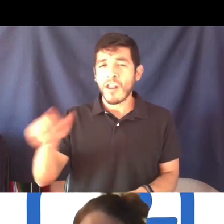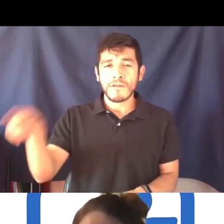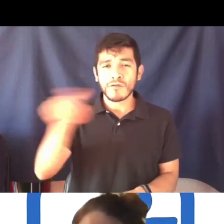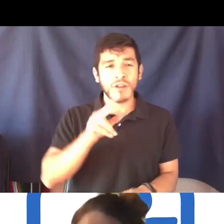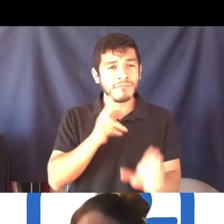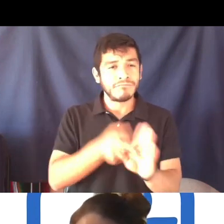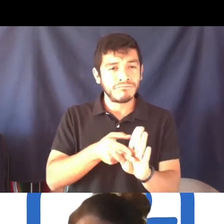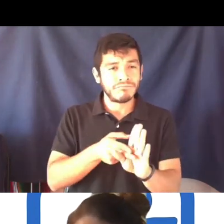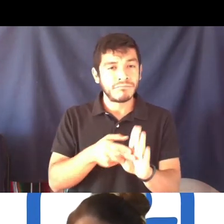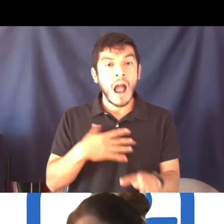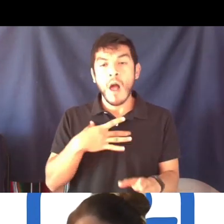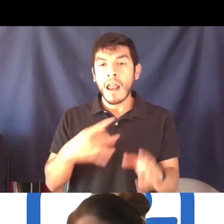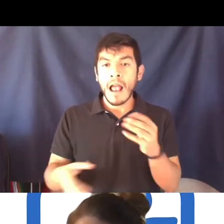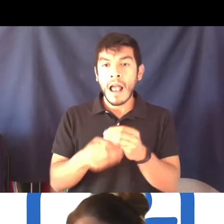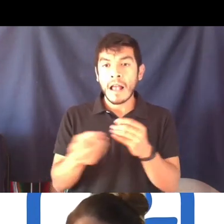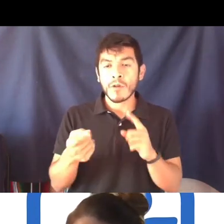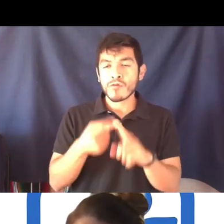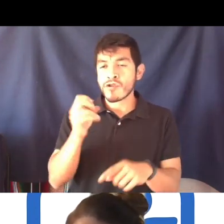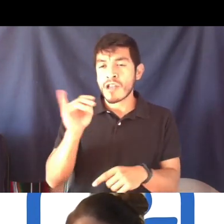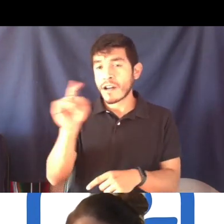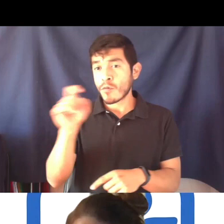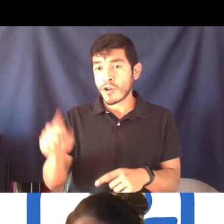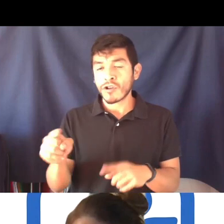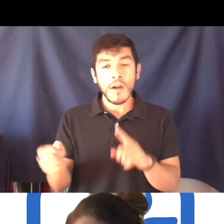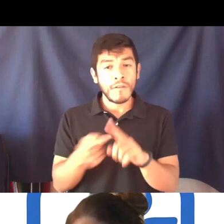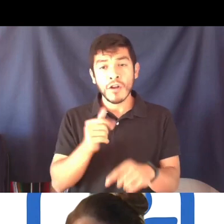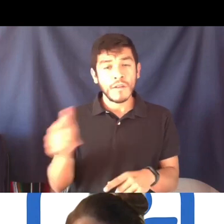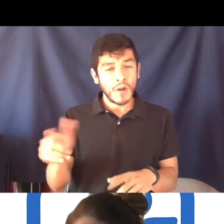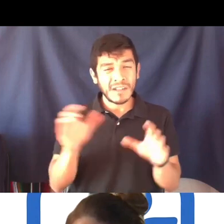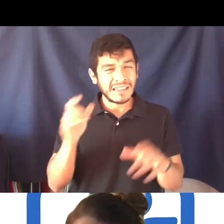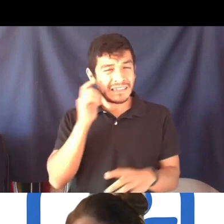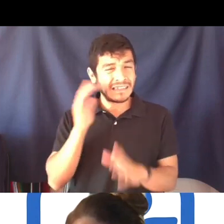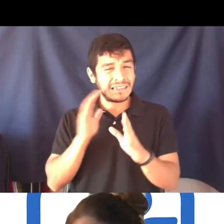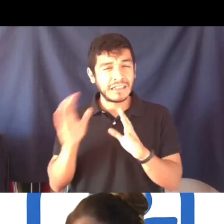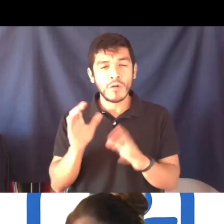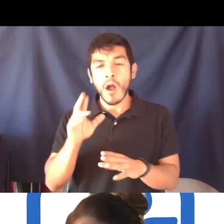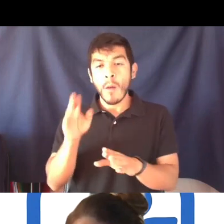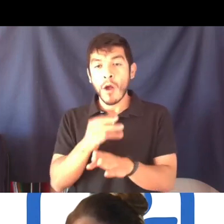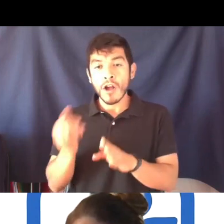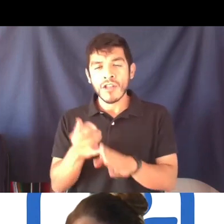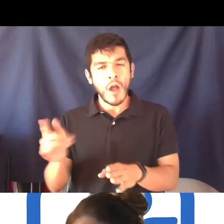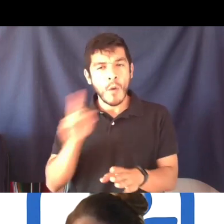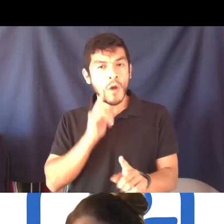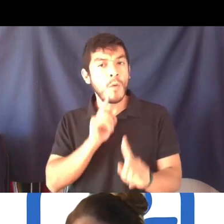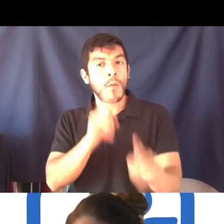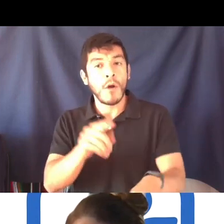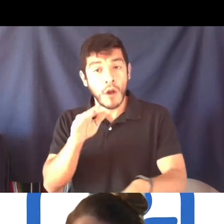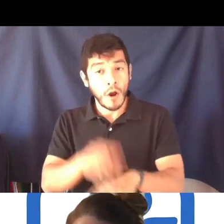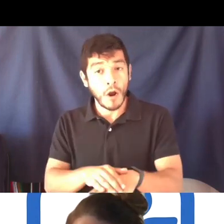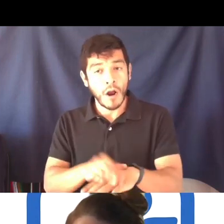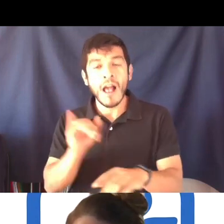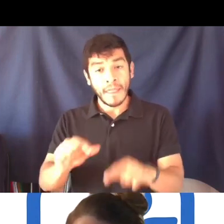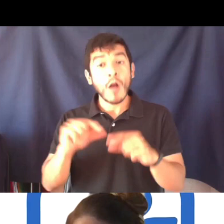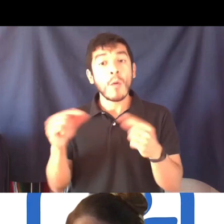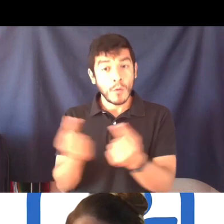question. First of all, we did recently do a project that we were going to be reporting out on that was a group